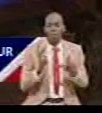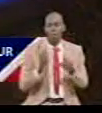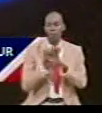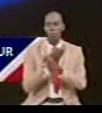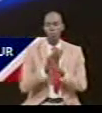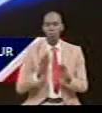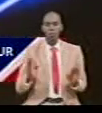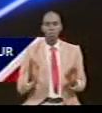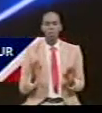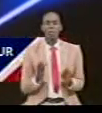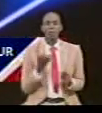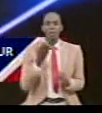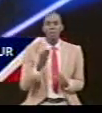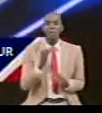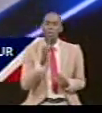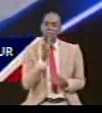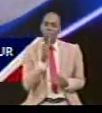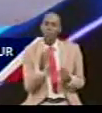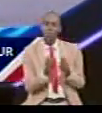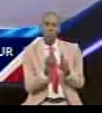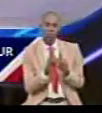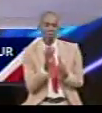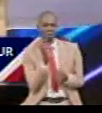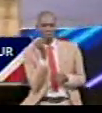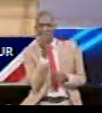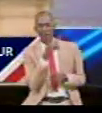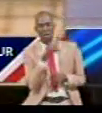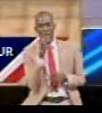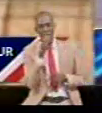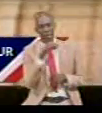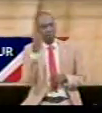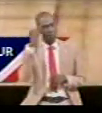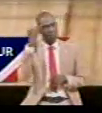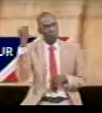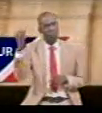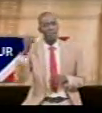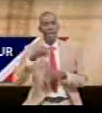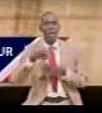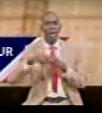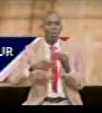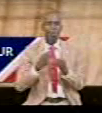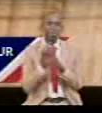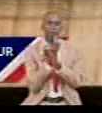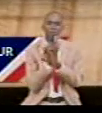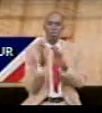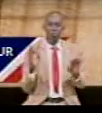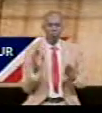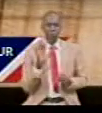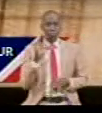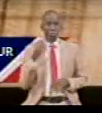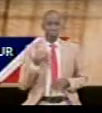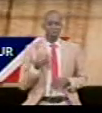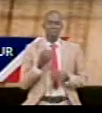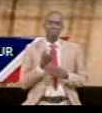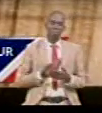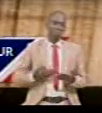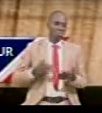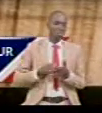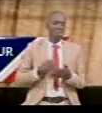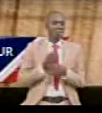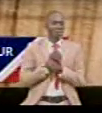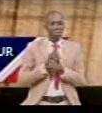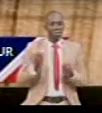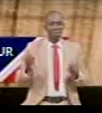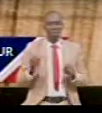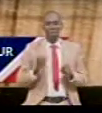liberty. There is false idea about liberty. I'm born again, I'm saved,